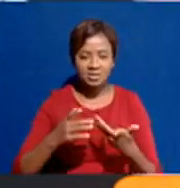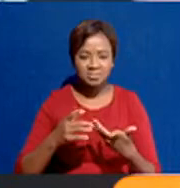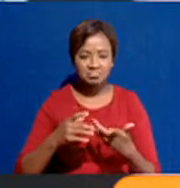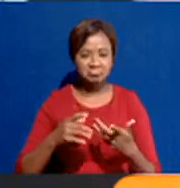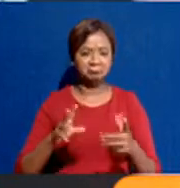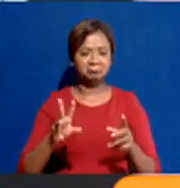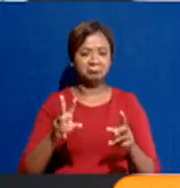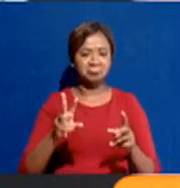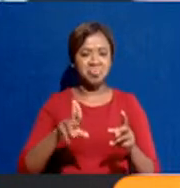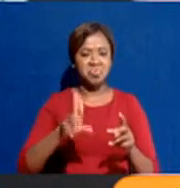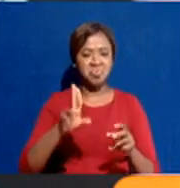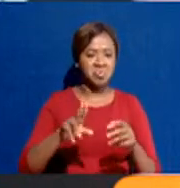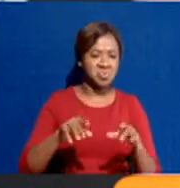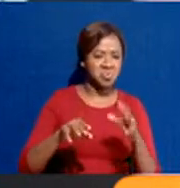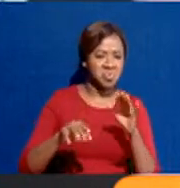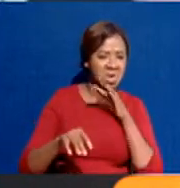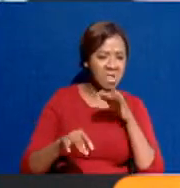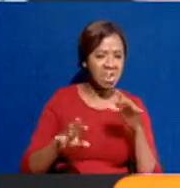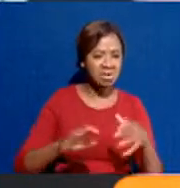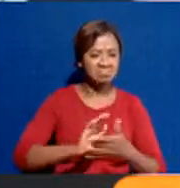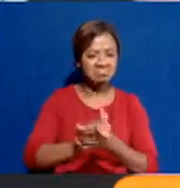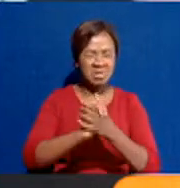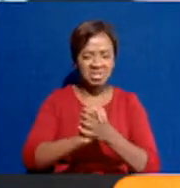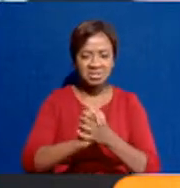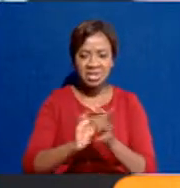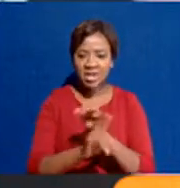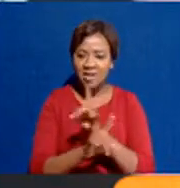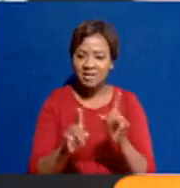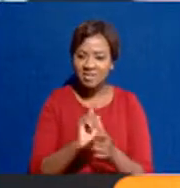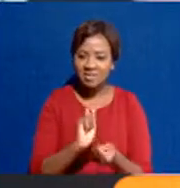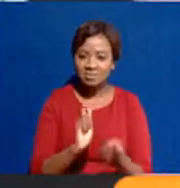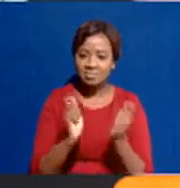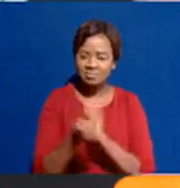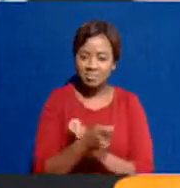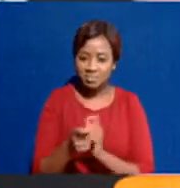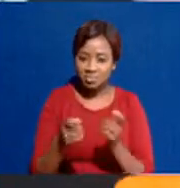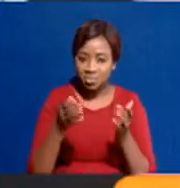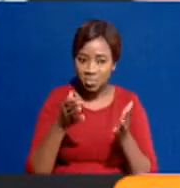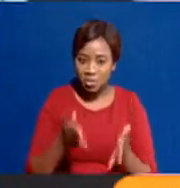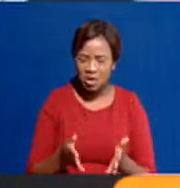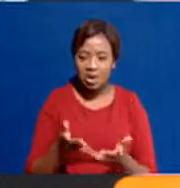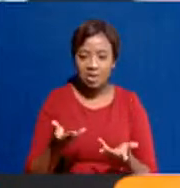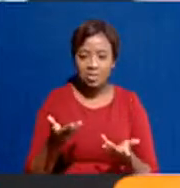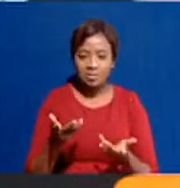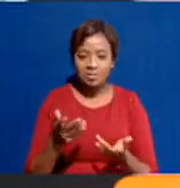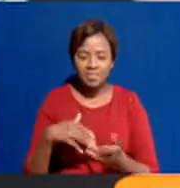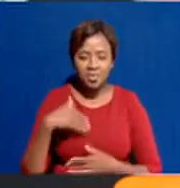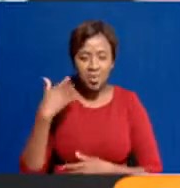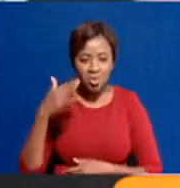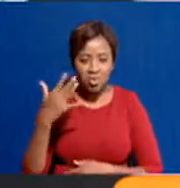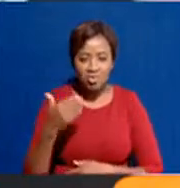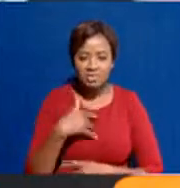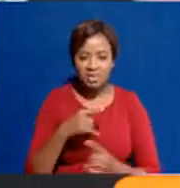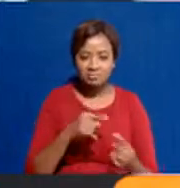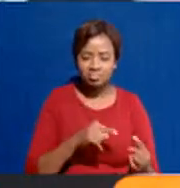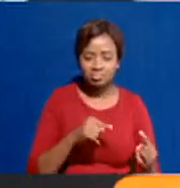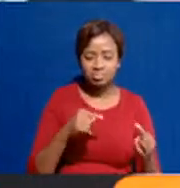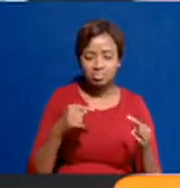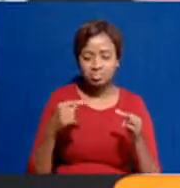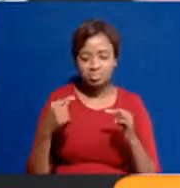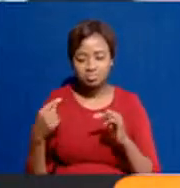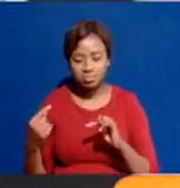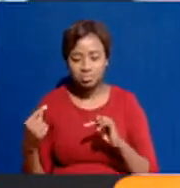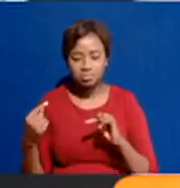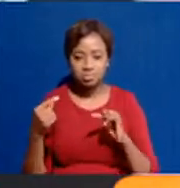and everything changes. And now that we are here, we've always had this push and pull. After elections,